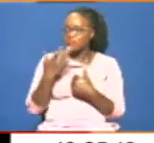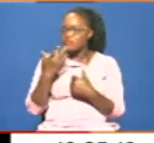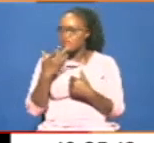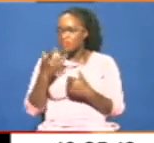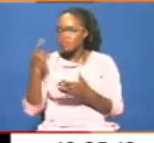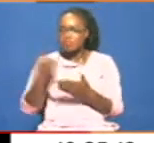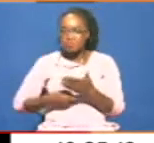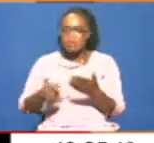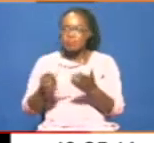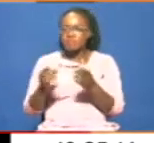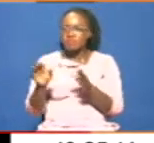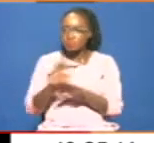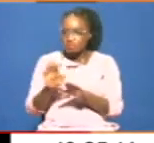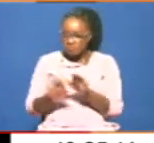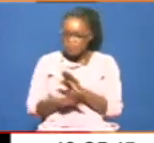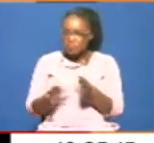regimes and all that? So,